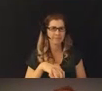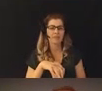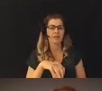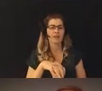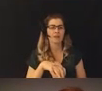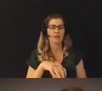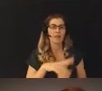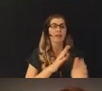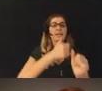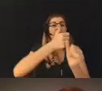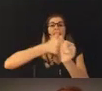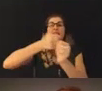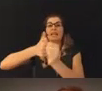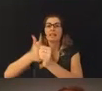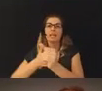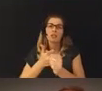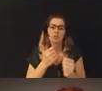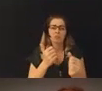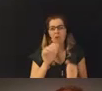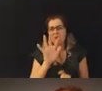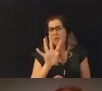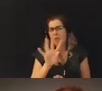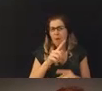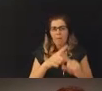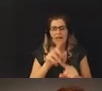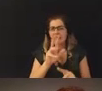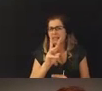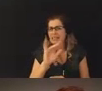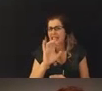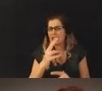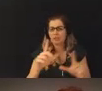Now, each of these is about 4 by 6 inches long.